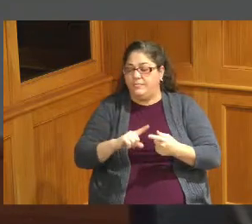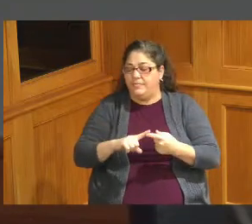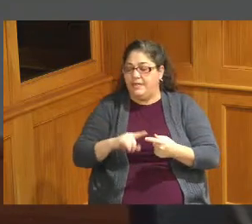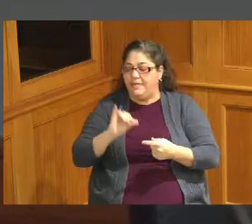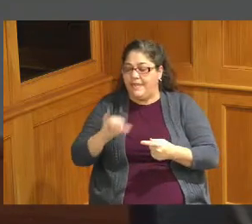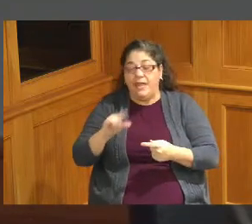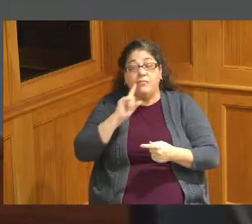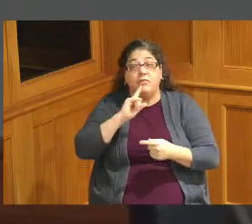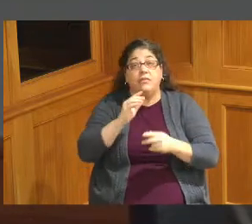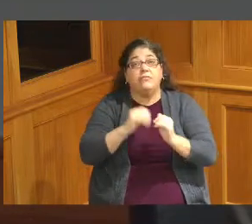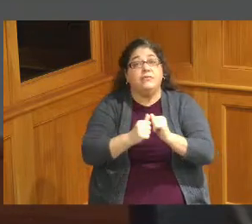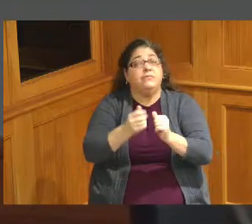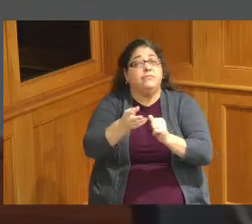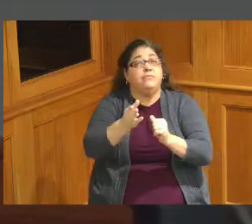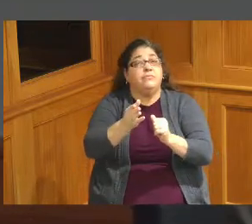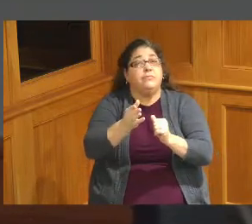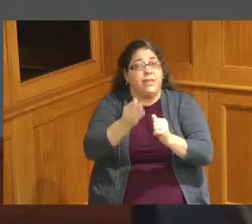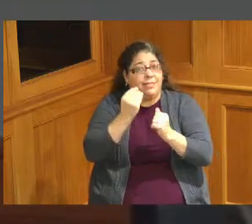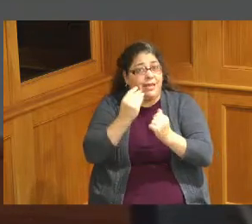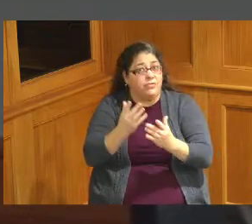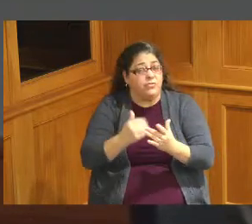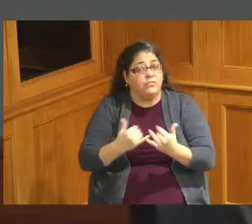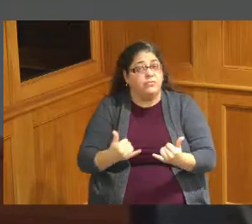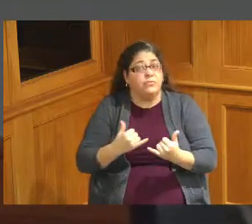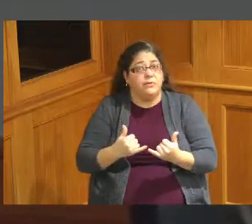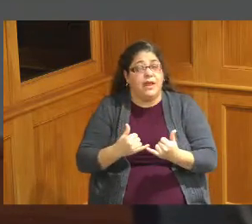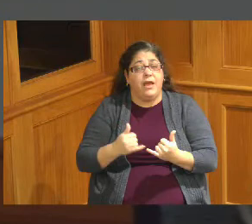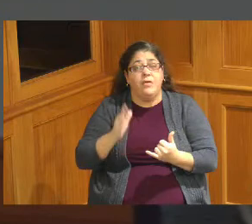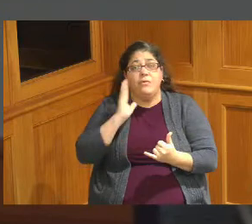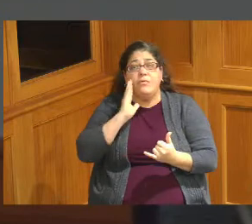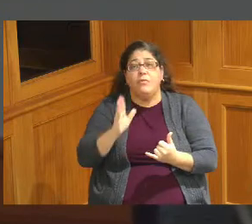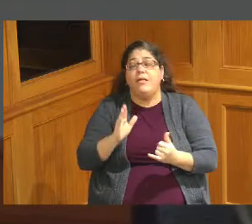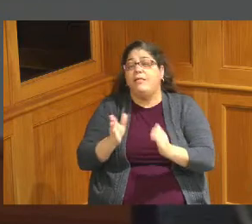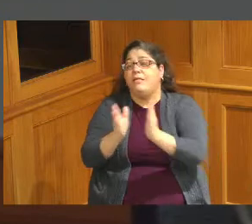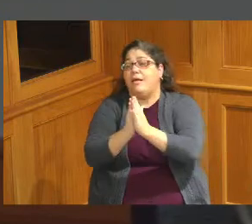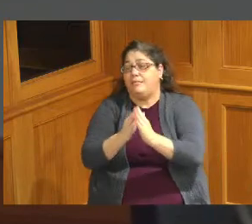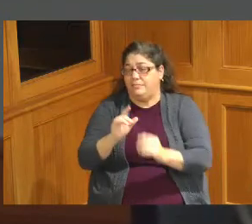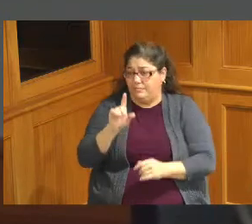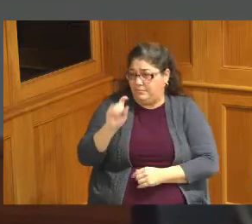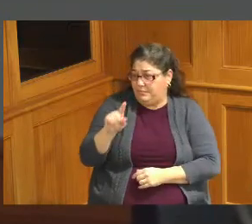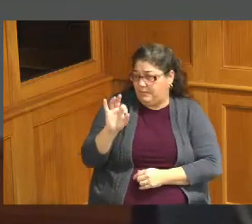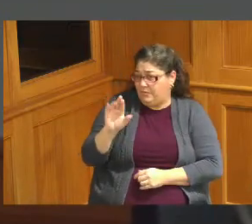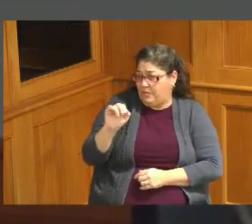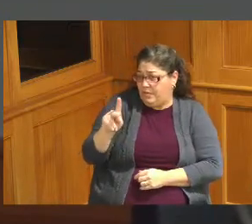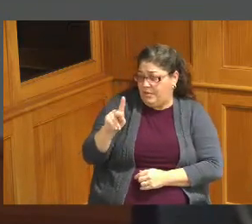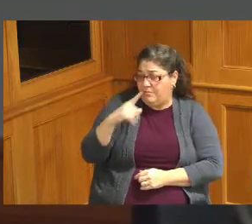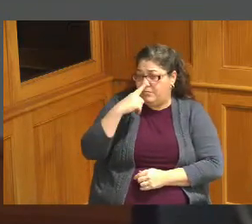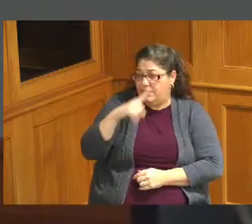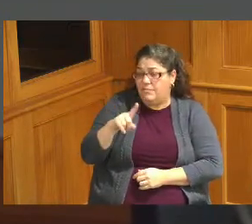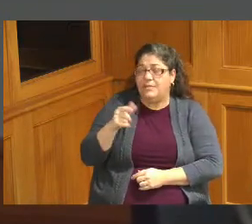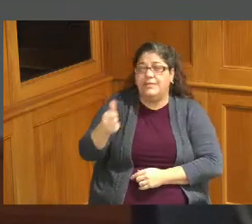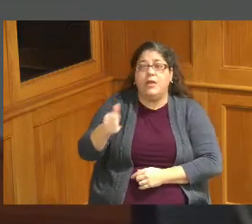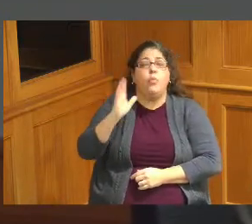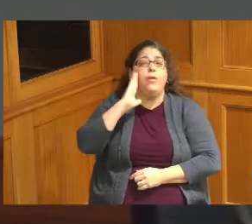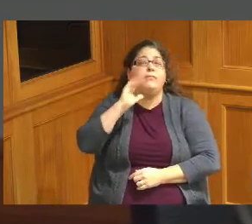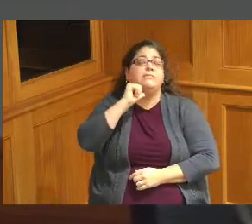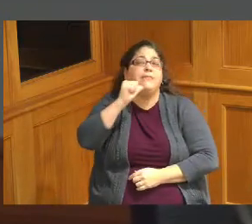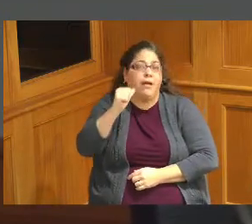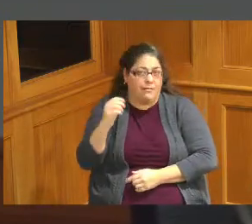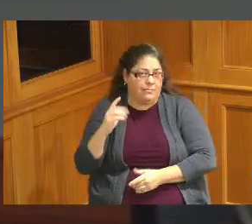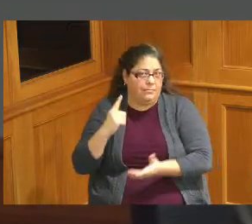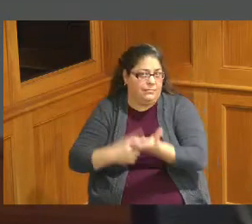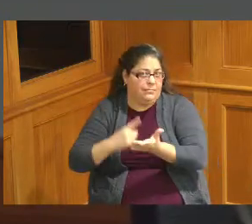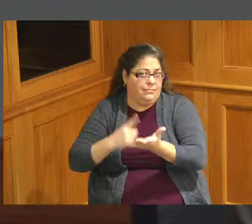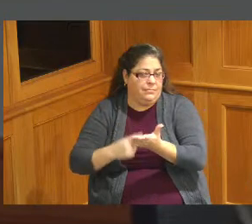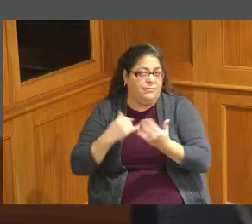this by saying, so that avoid the question to Frank, the one thing that Frank will not be covering in his